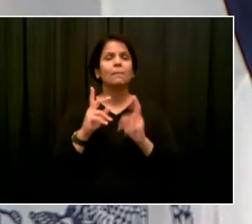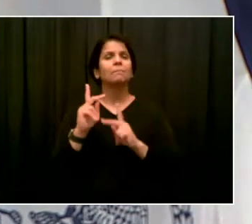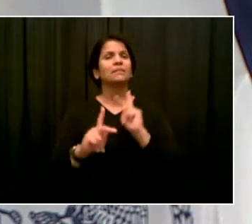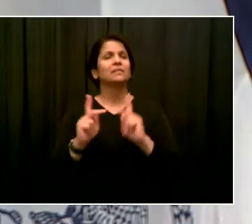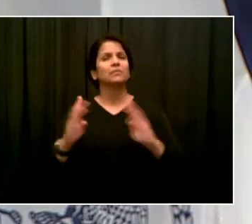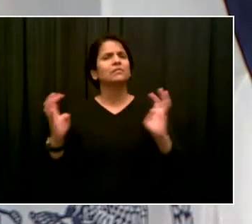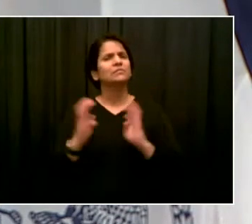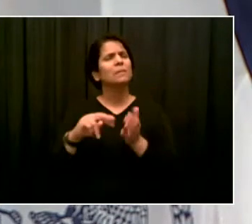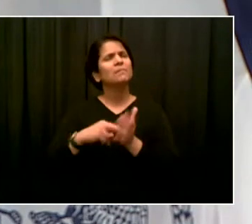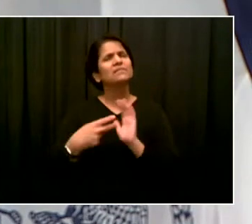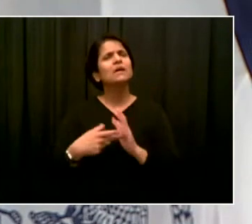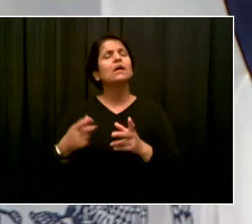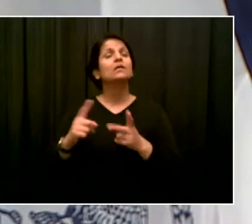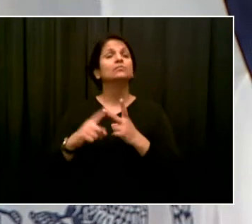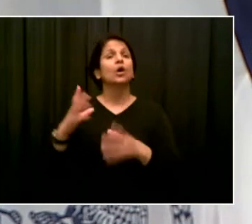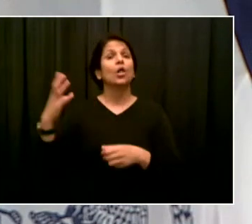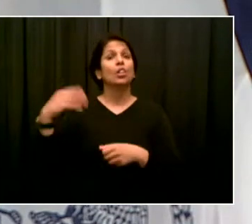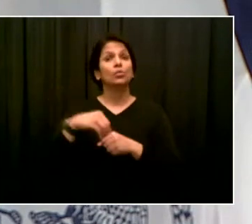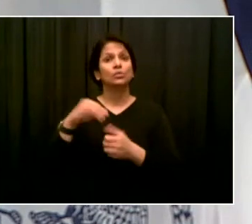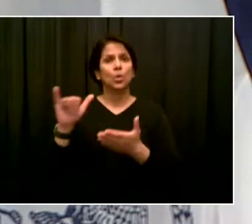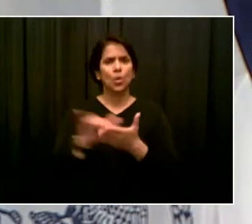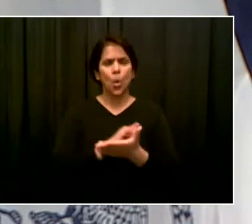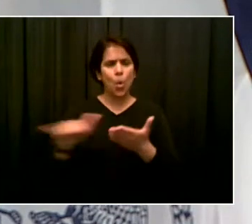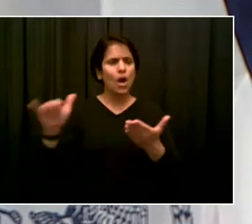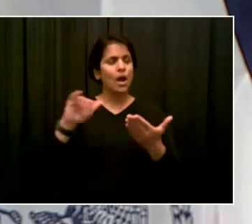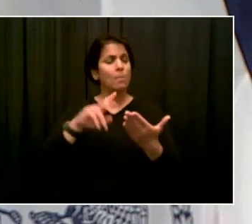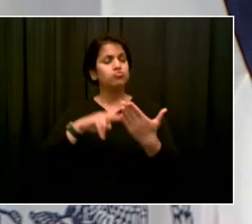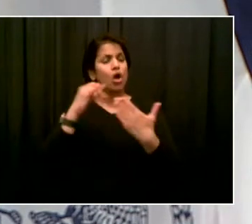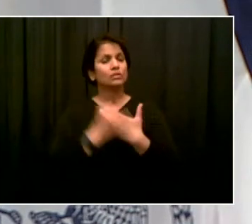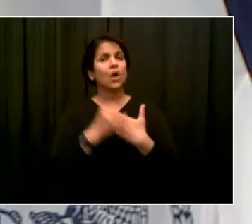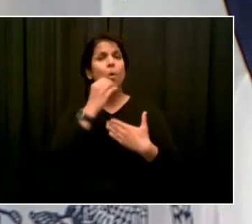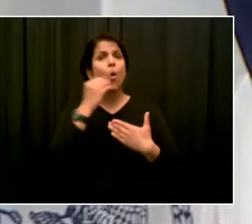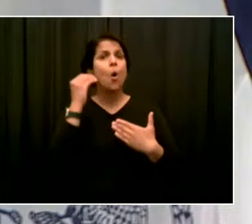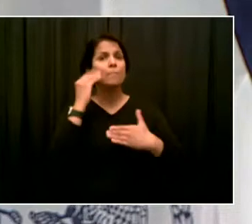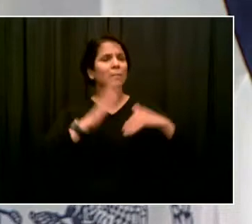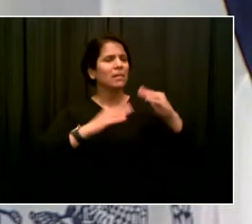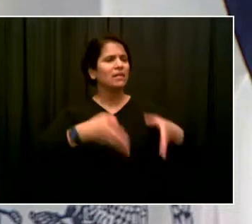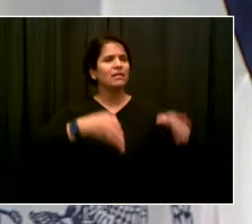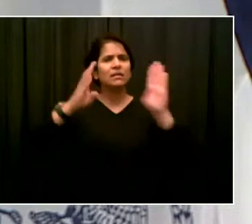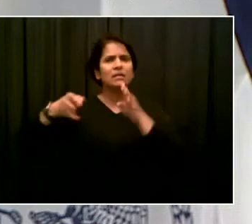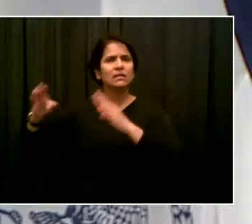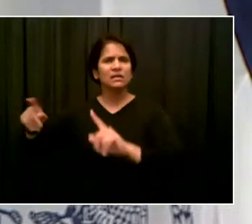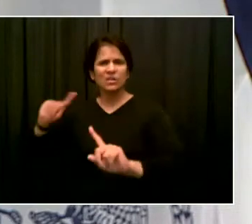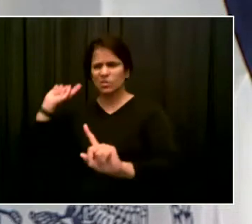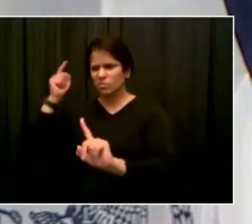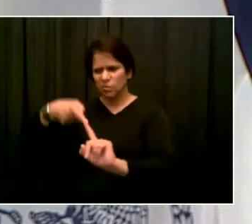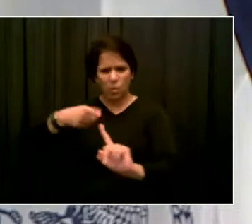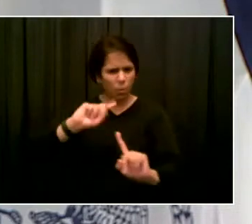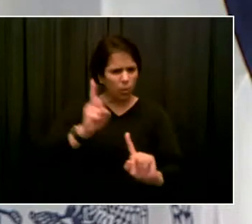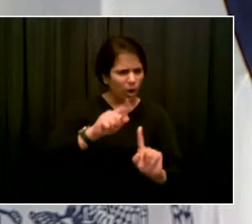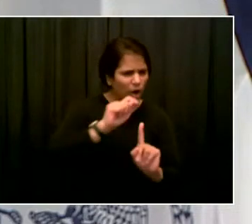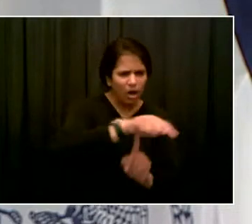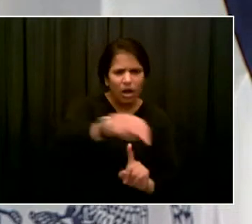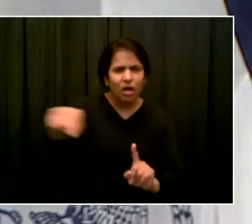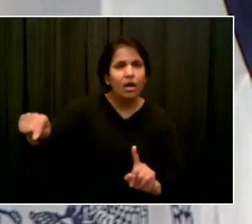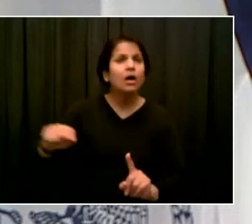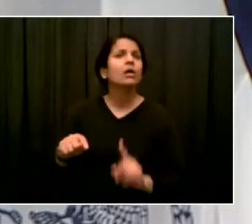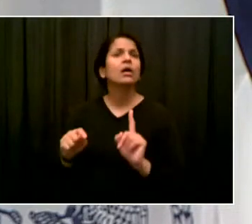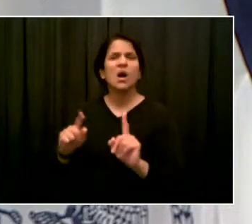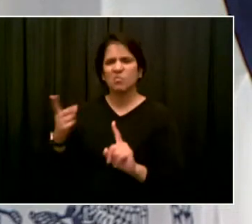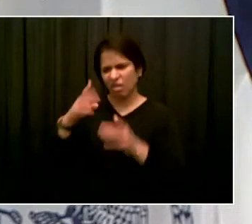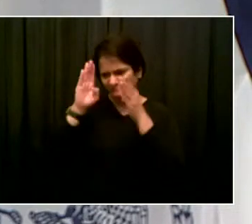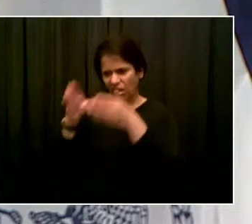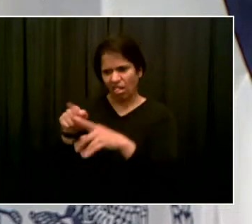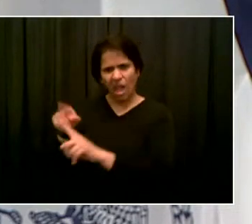proposal to begin just in Brooklyn? Yeah, it's such a good idea, first of all, and there's,